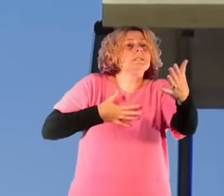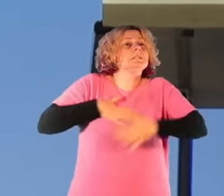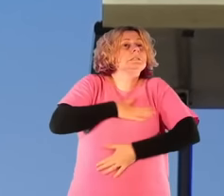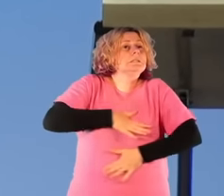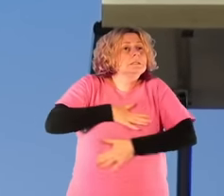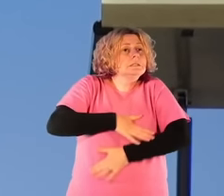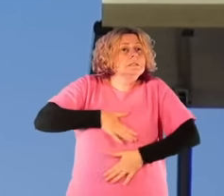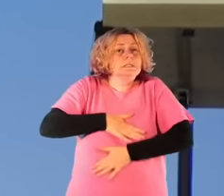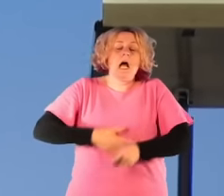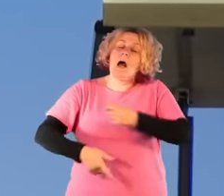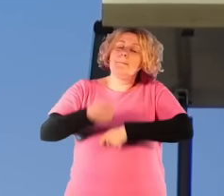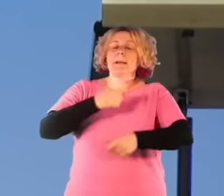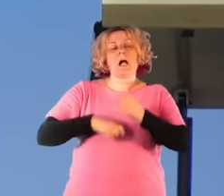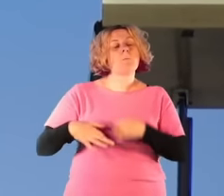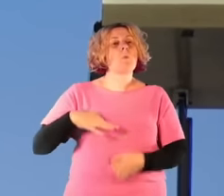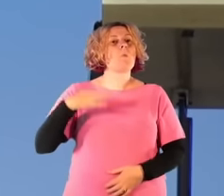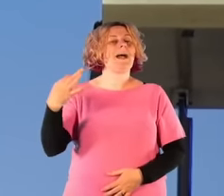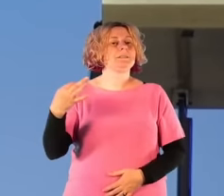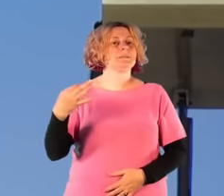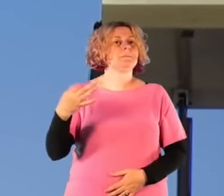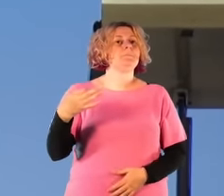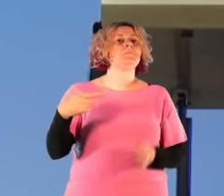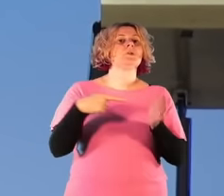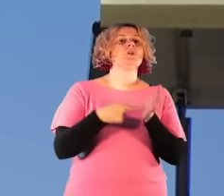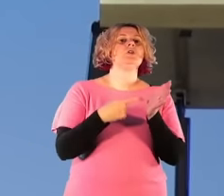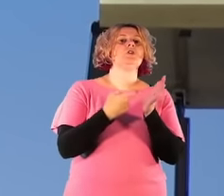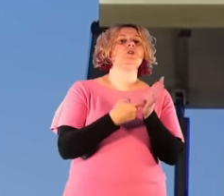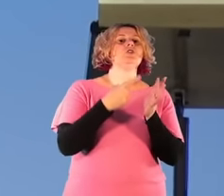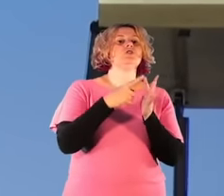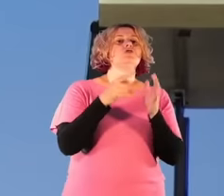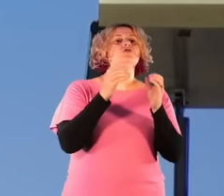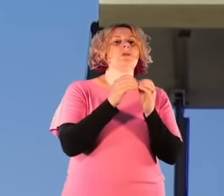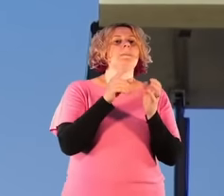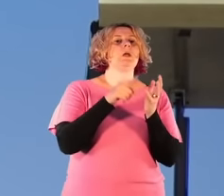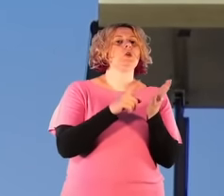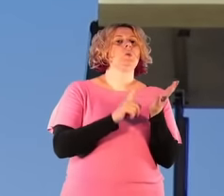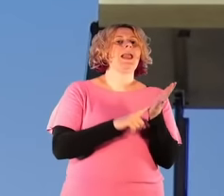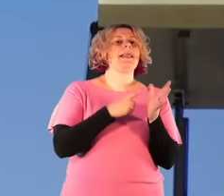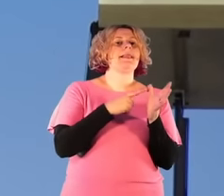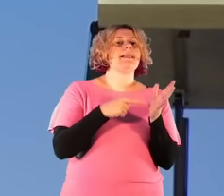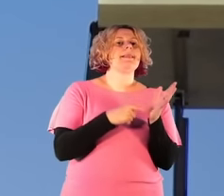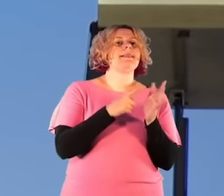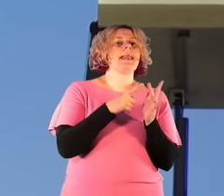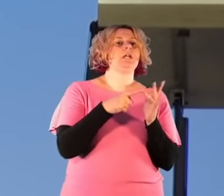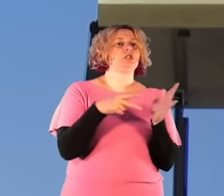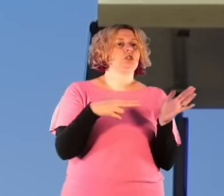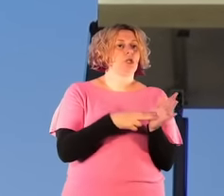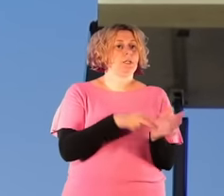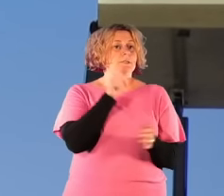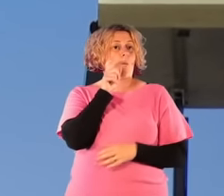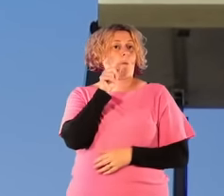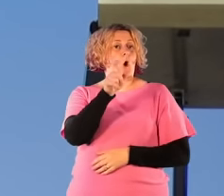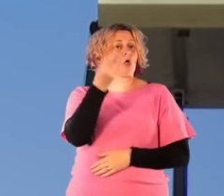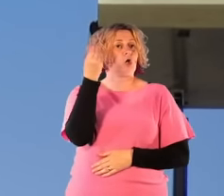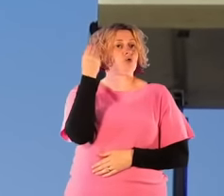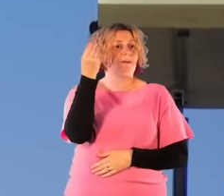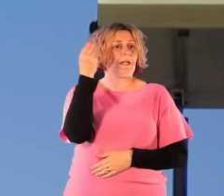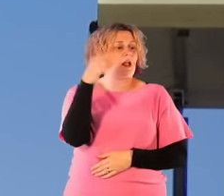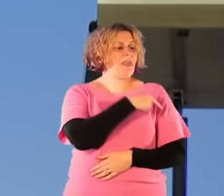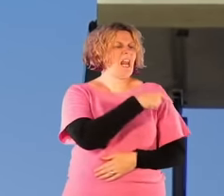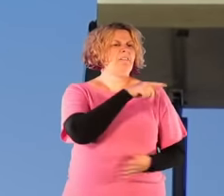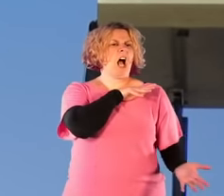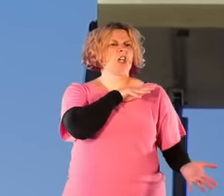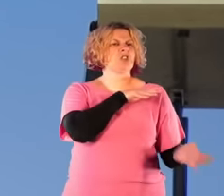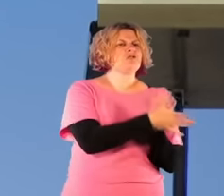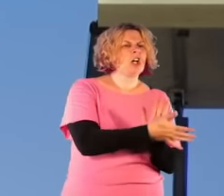tribulation. The word tribulation there is the Greek word thlipsis, and it literally means to be crushed. They are a crushed people.